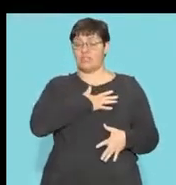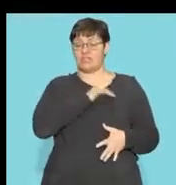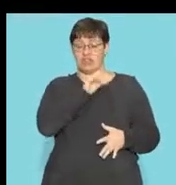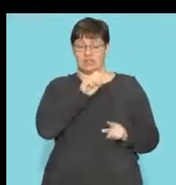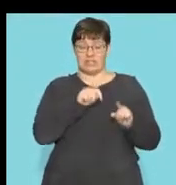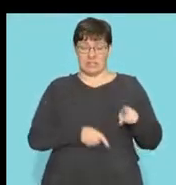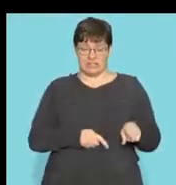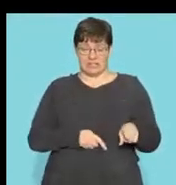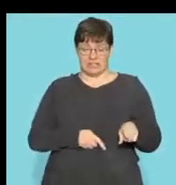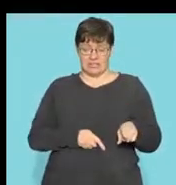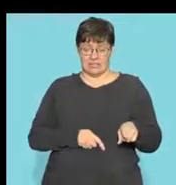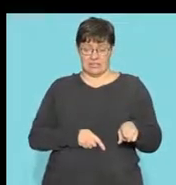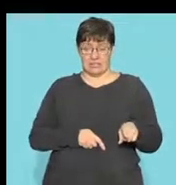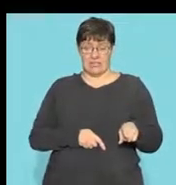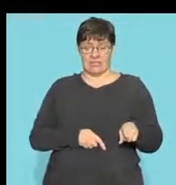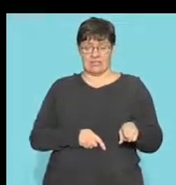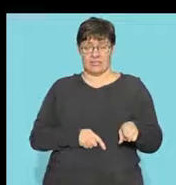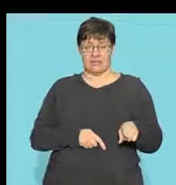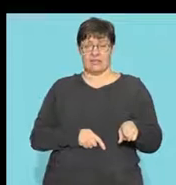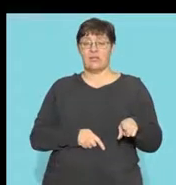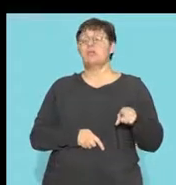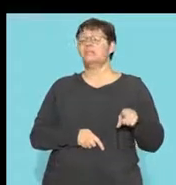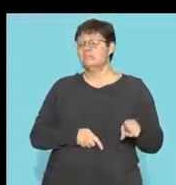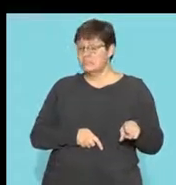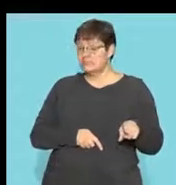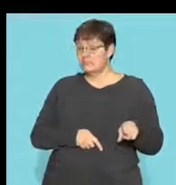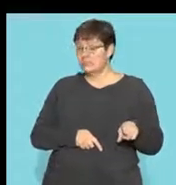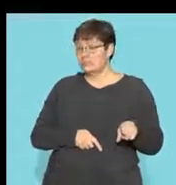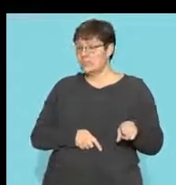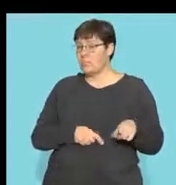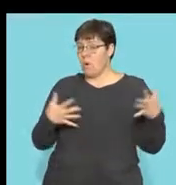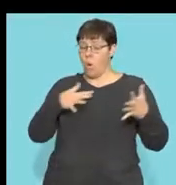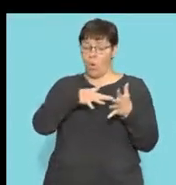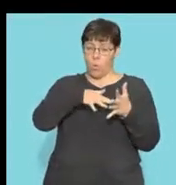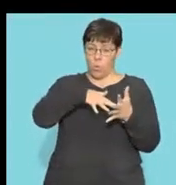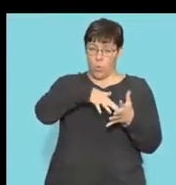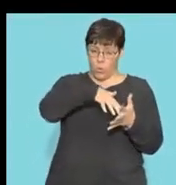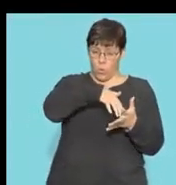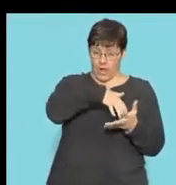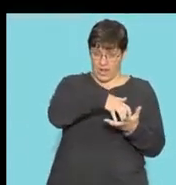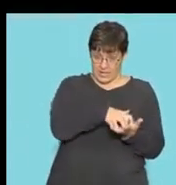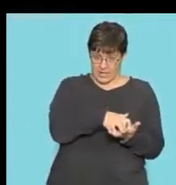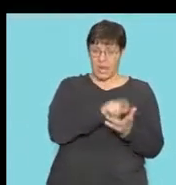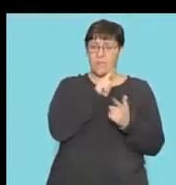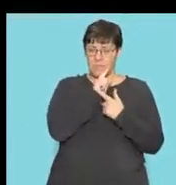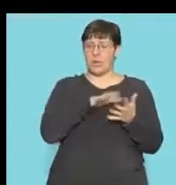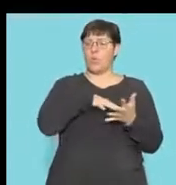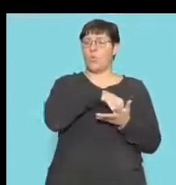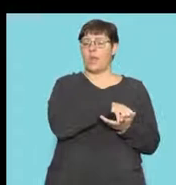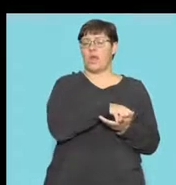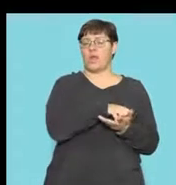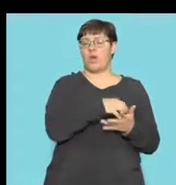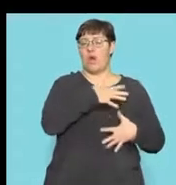Now remember, on this side, the oxidizing agents are getting weaker and weaker. This is a weak